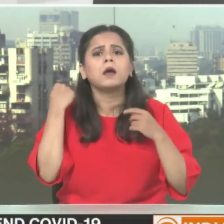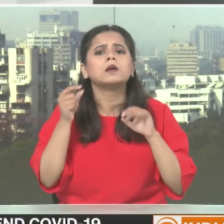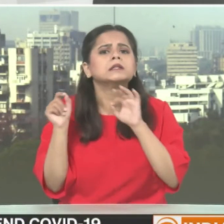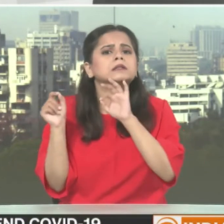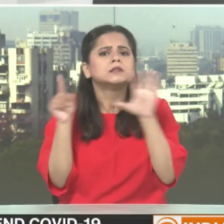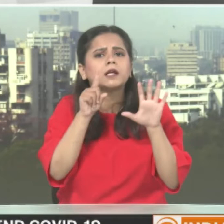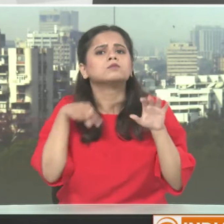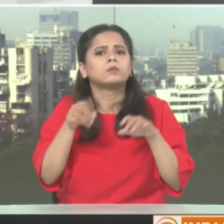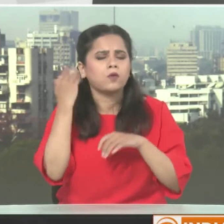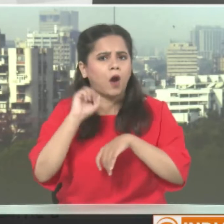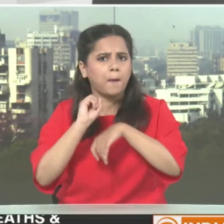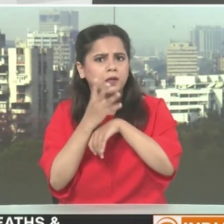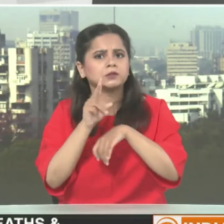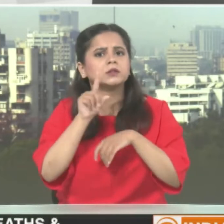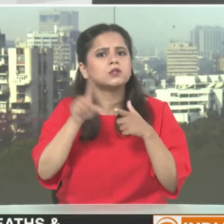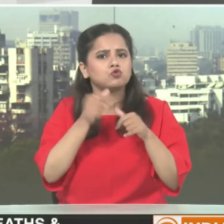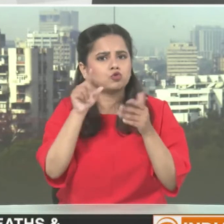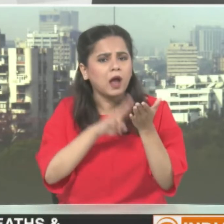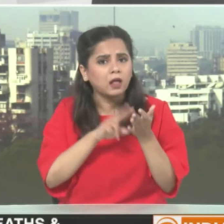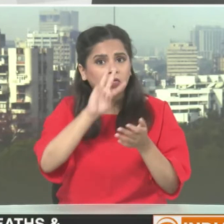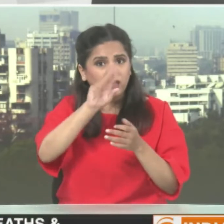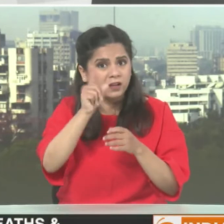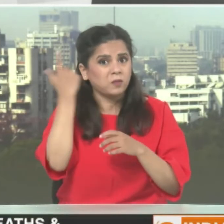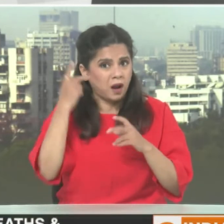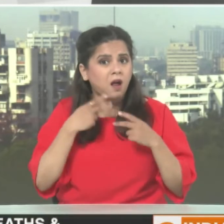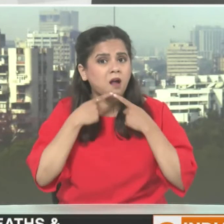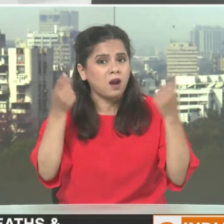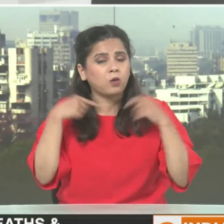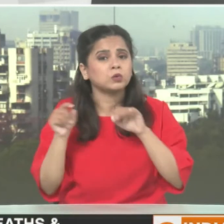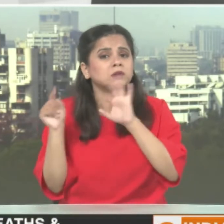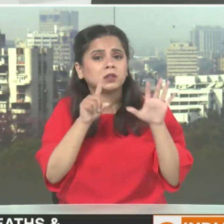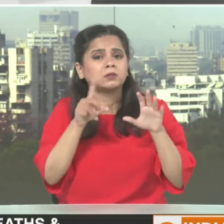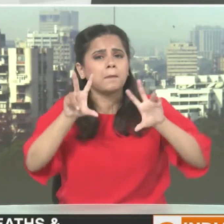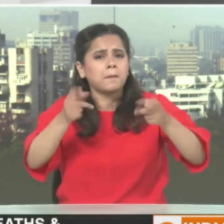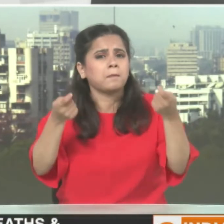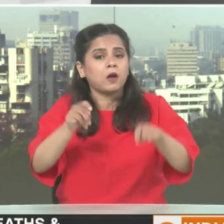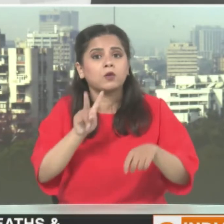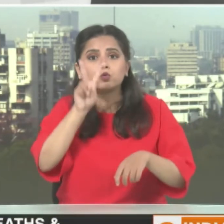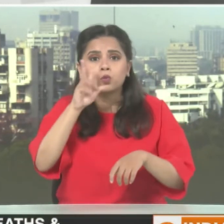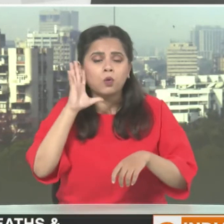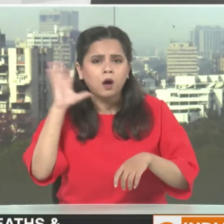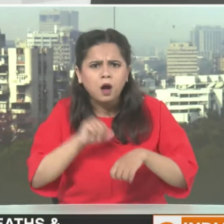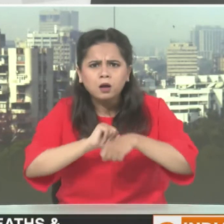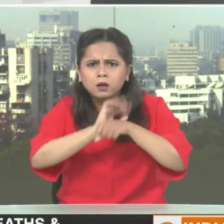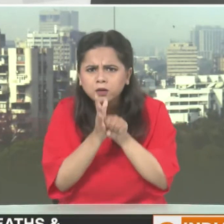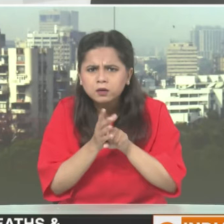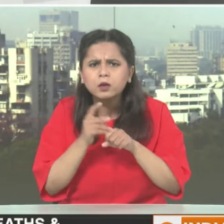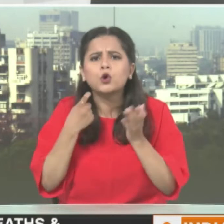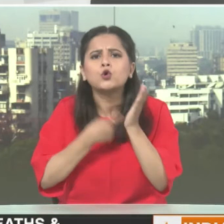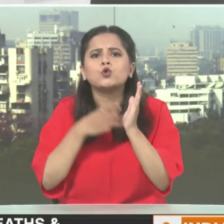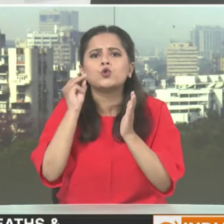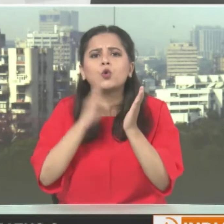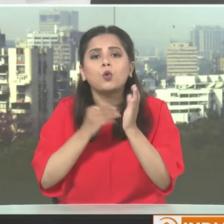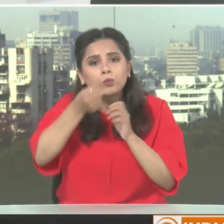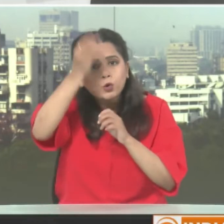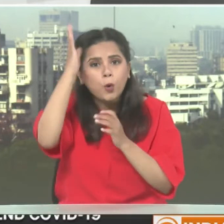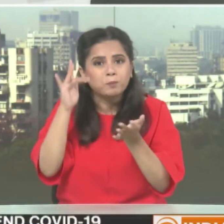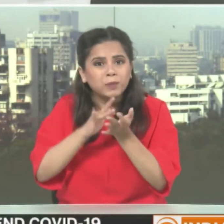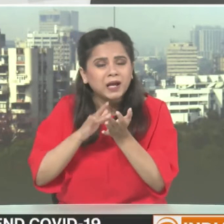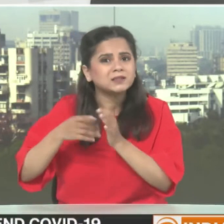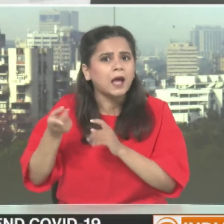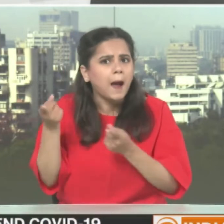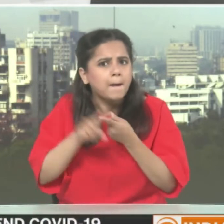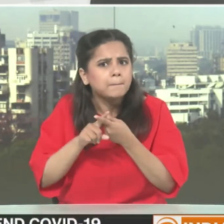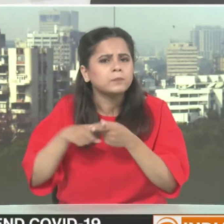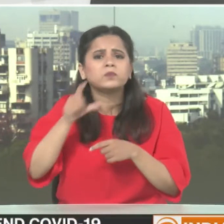of emergency on 31st Jan when the first 2 cases of COVID-19 were confirmed in Rome.